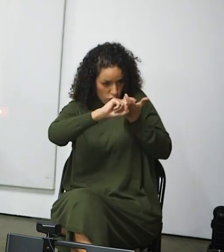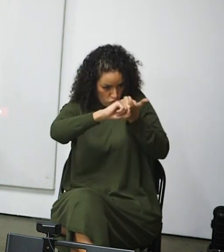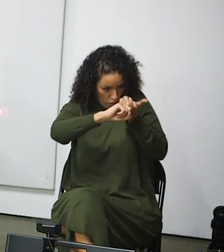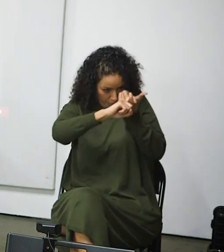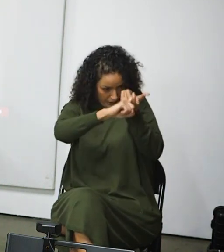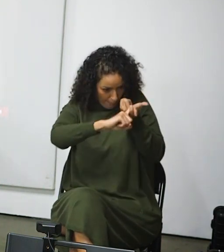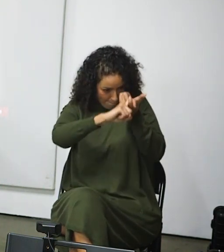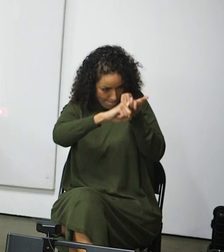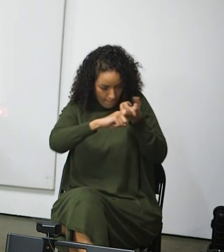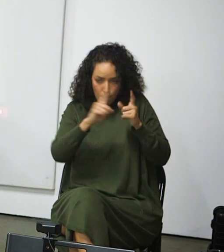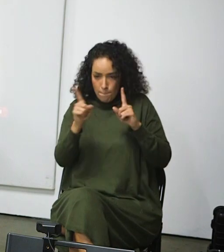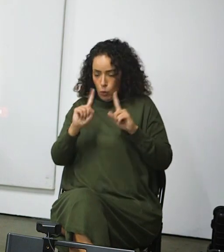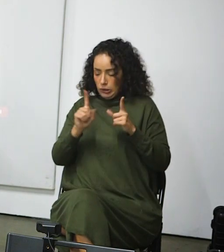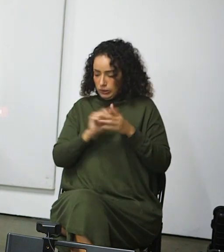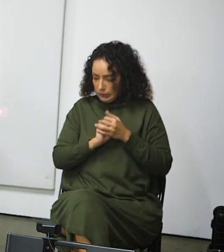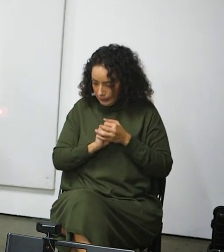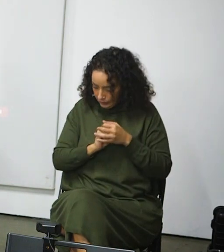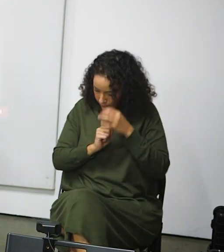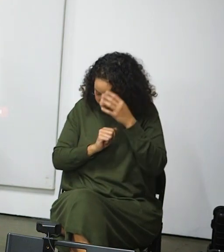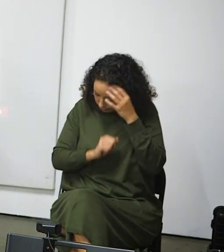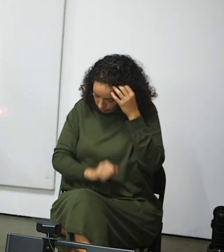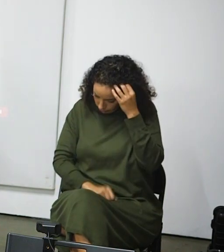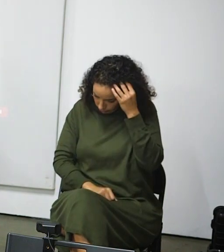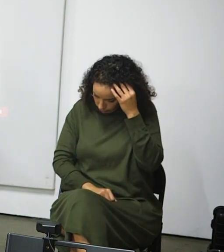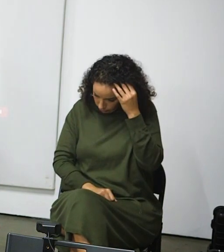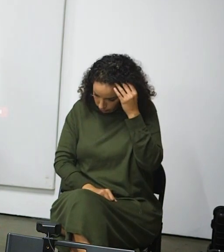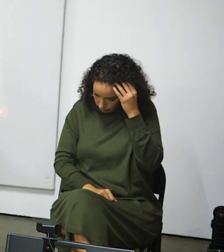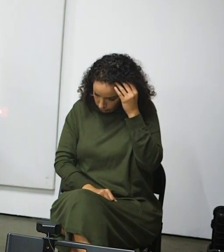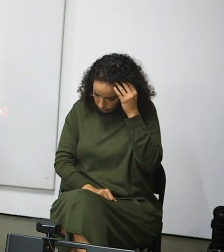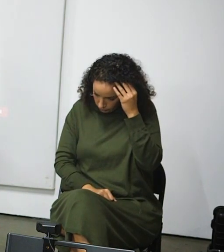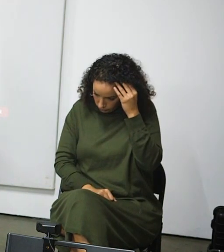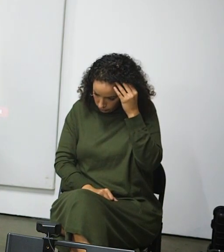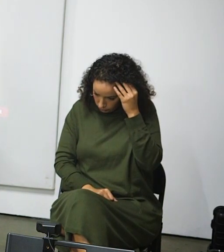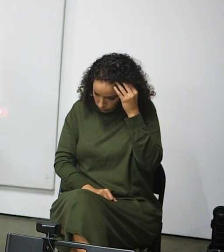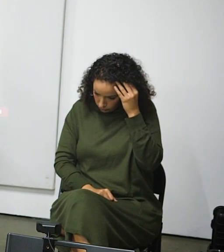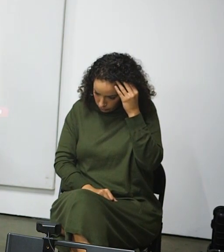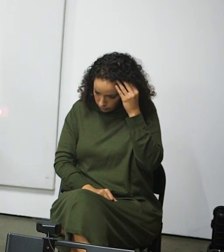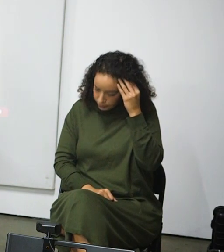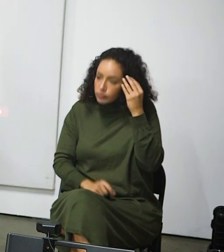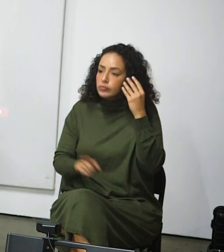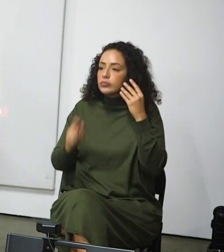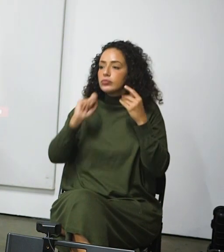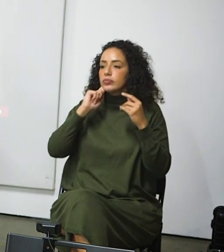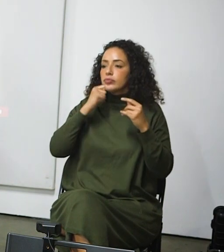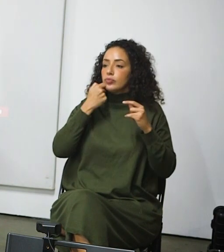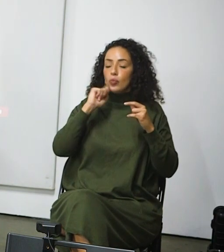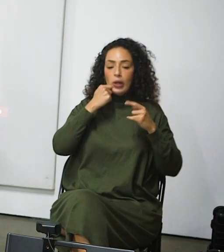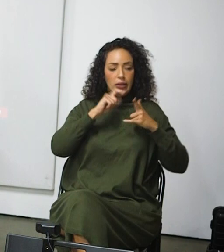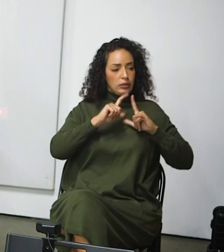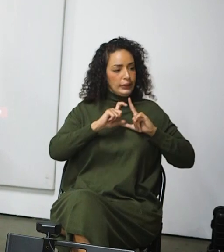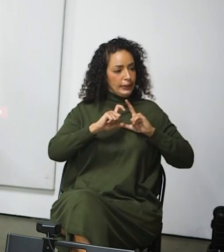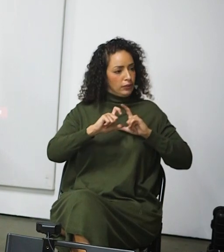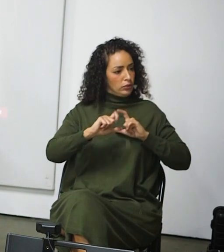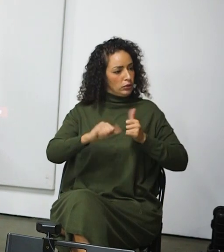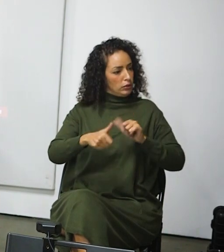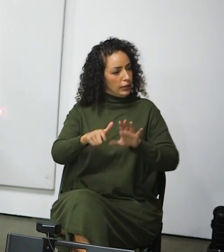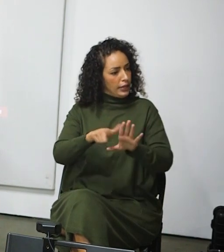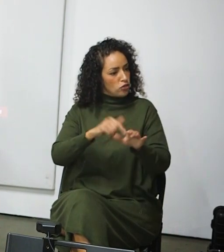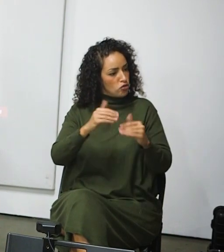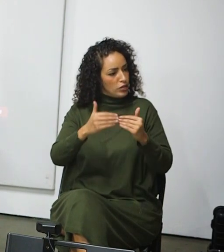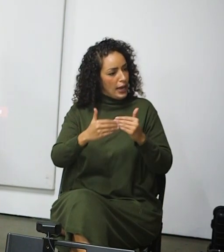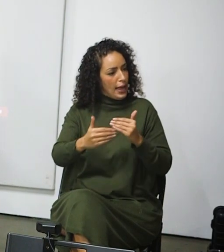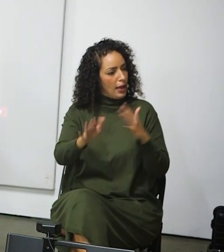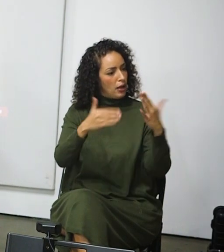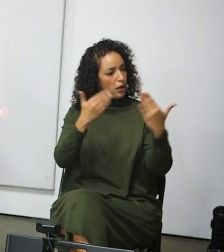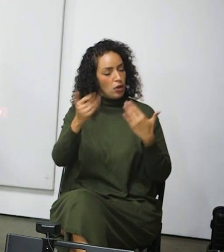Cool, thanks. Yeah, no, it was. I mean, it's going to be in Todmorden next year. So if you happen to live in Yorkshire,